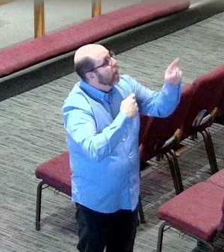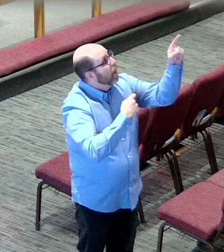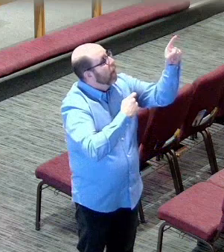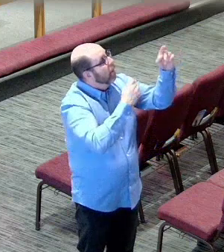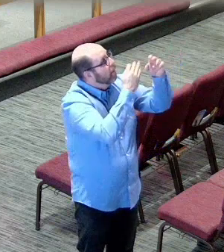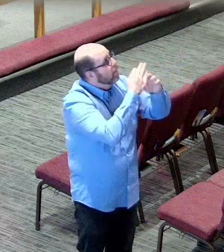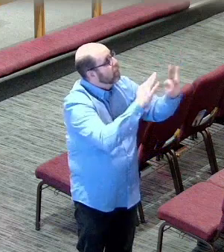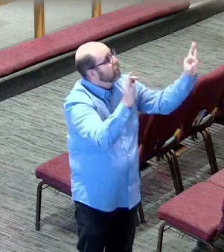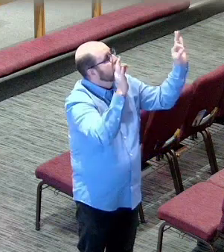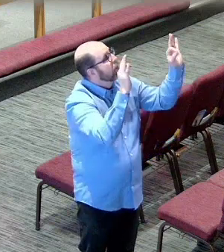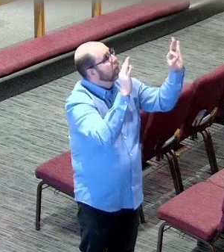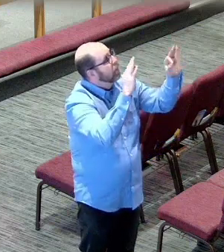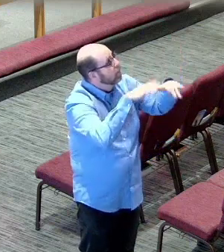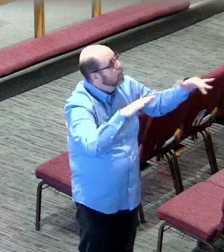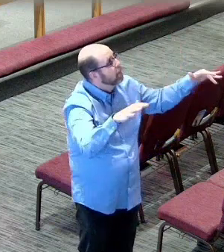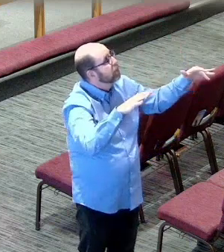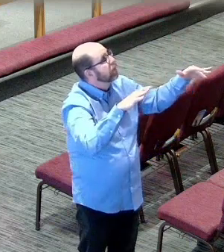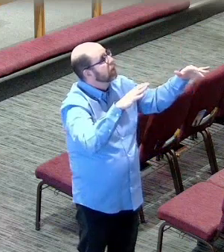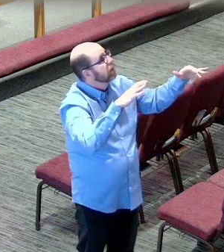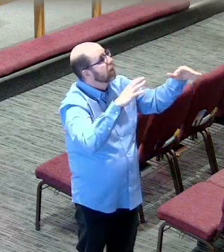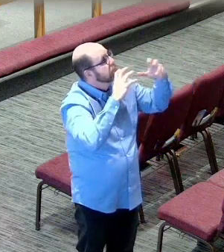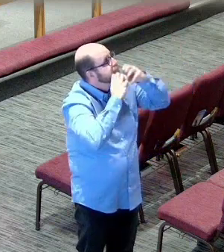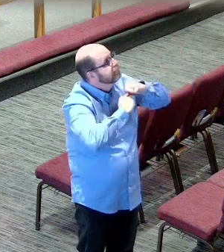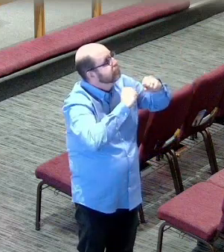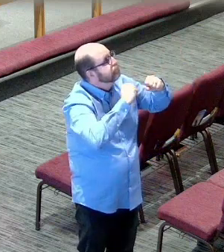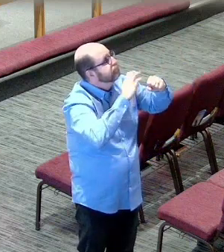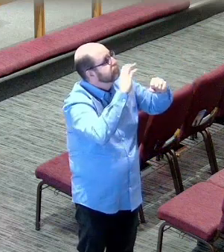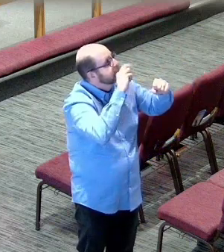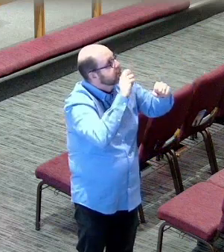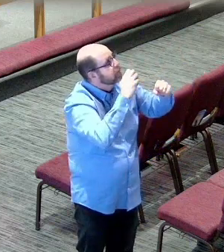of the children and heirs of God.